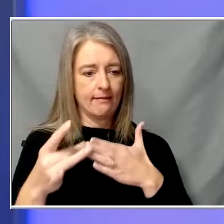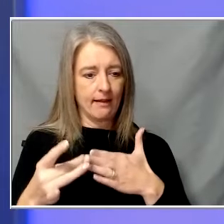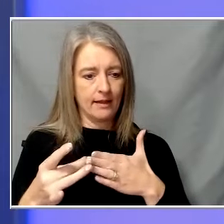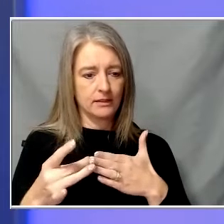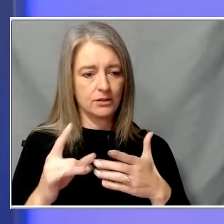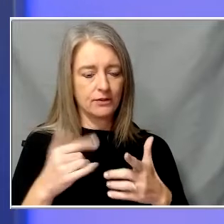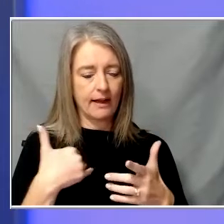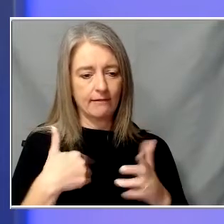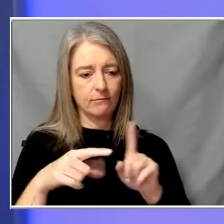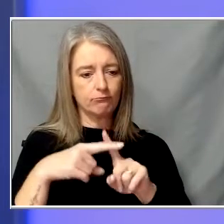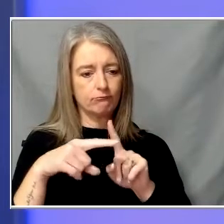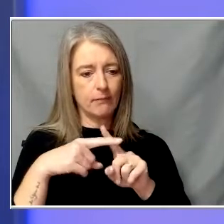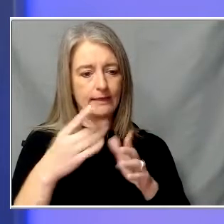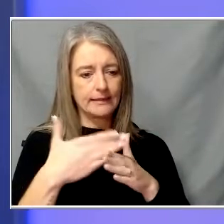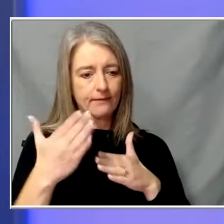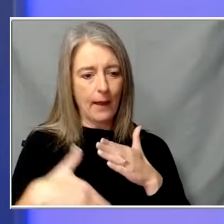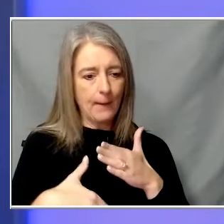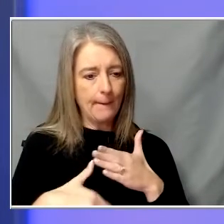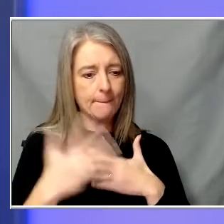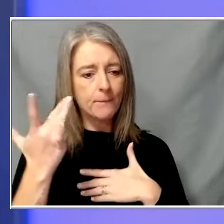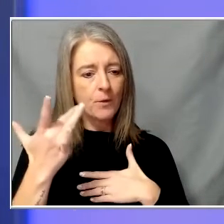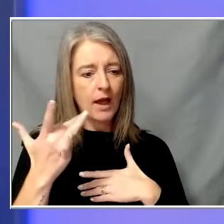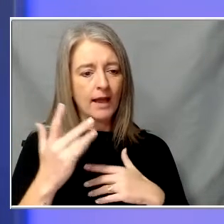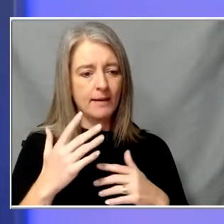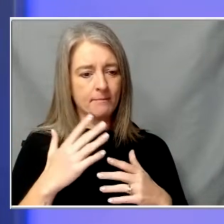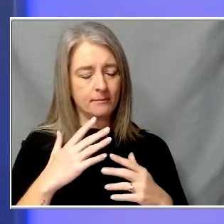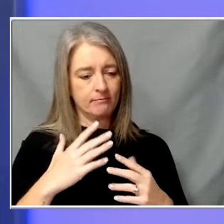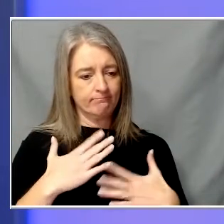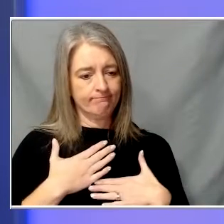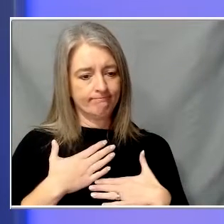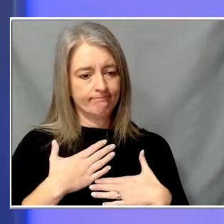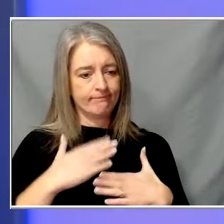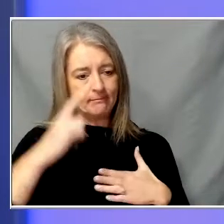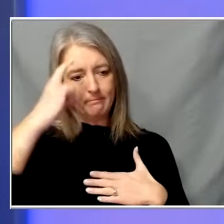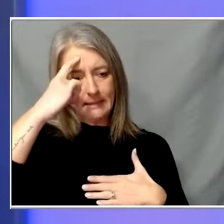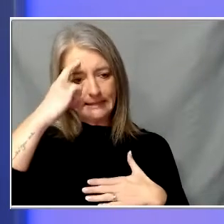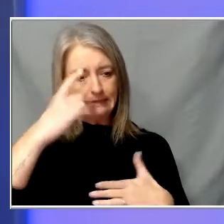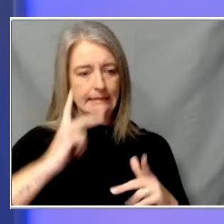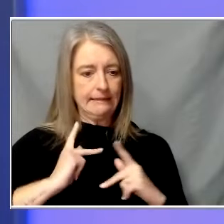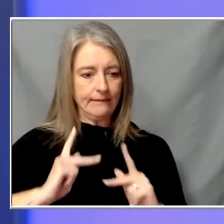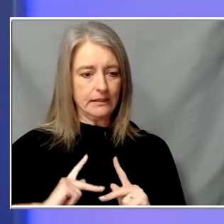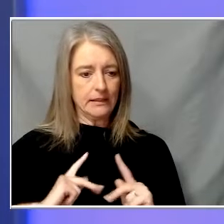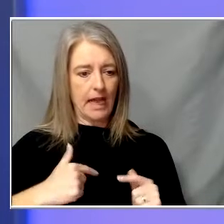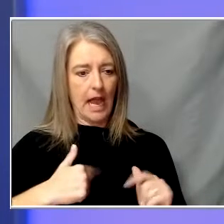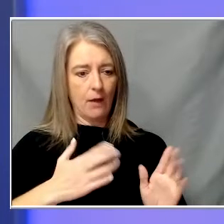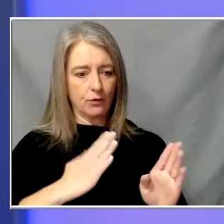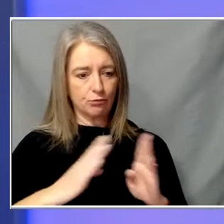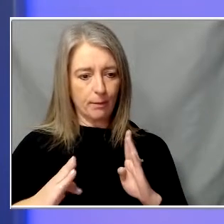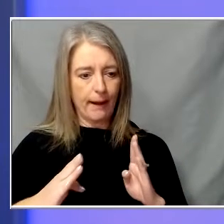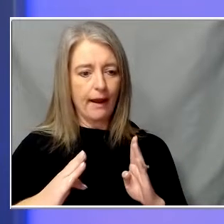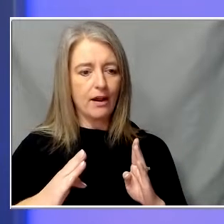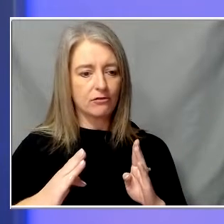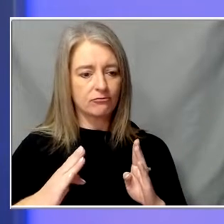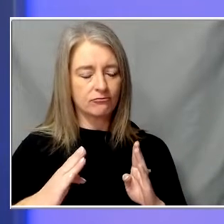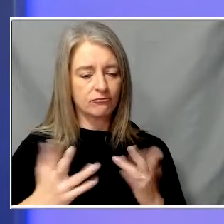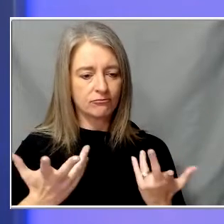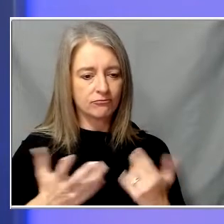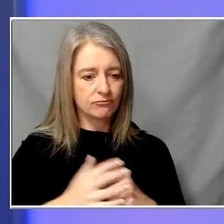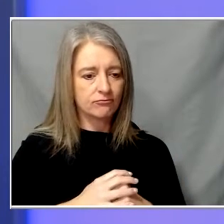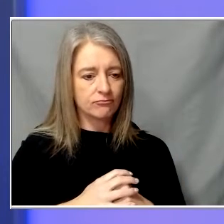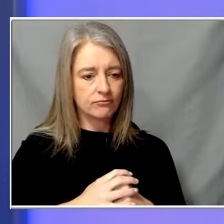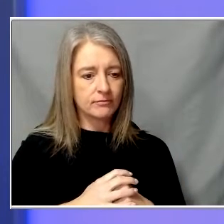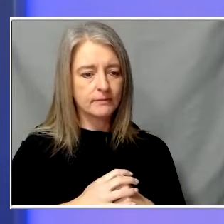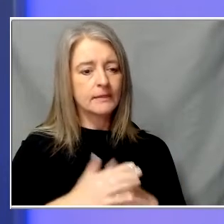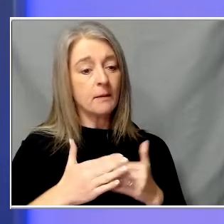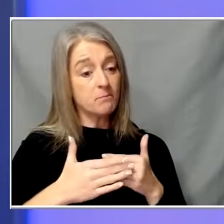such positive outcomes, was being in a position where I felt like mentally, physically, I was prepared to take this challenge on. Now, moving